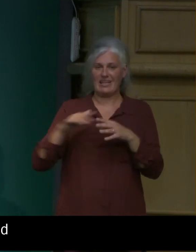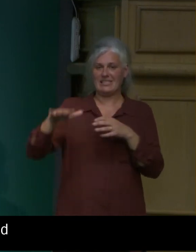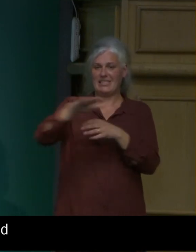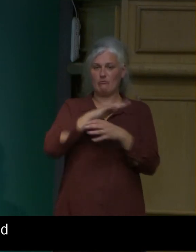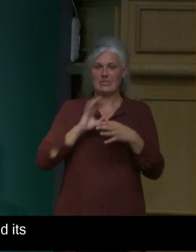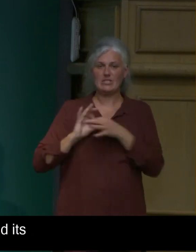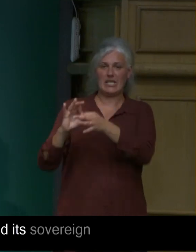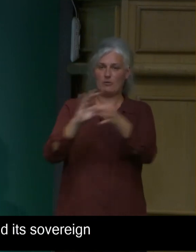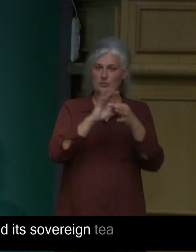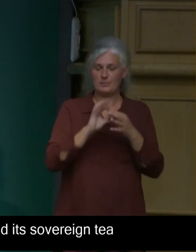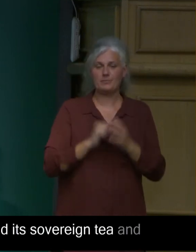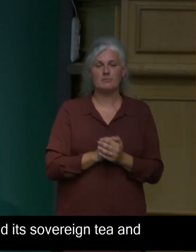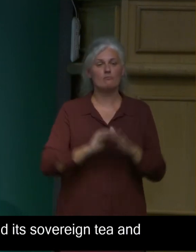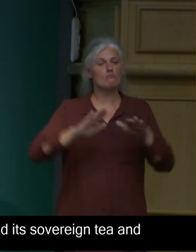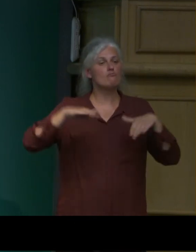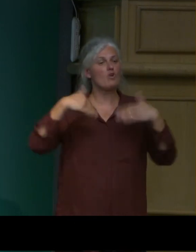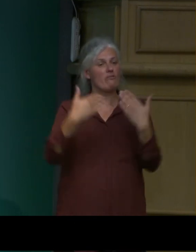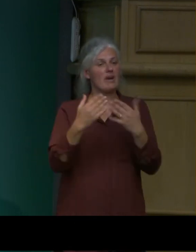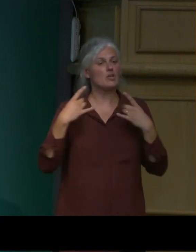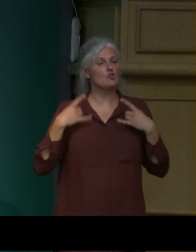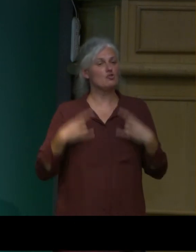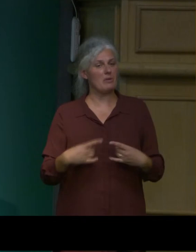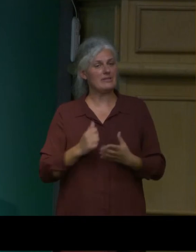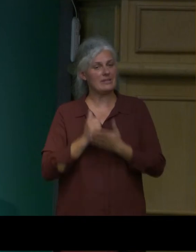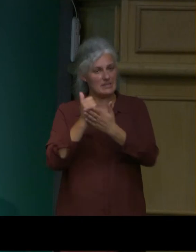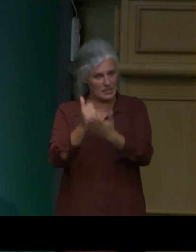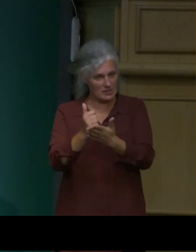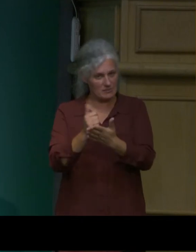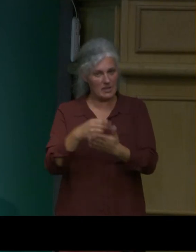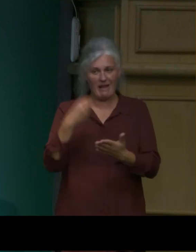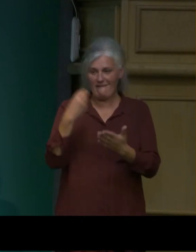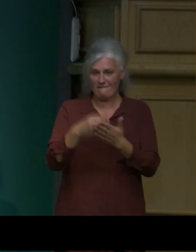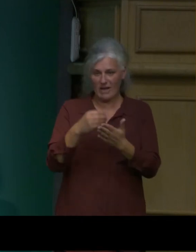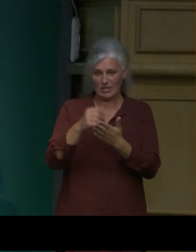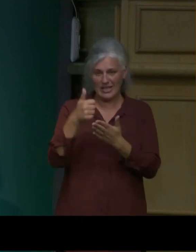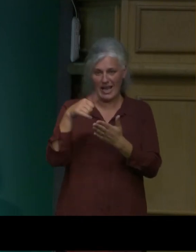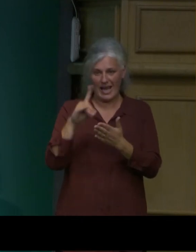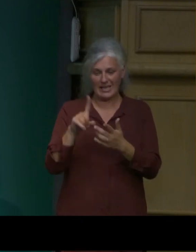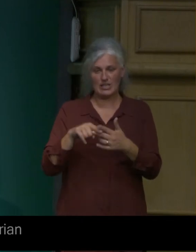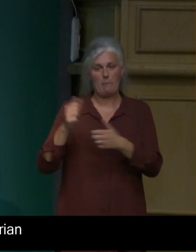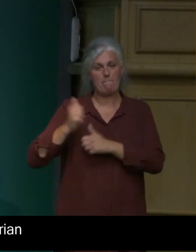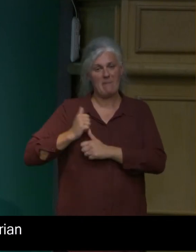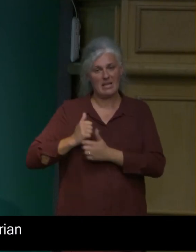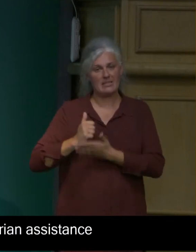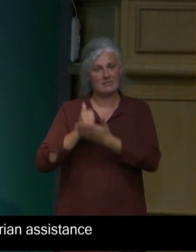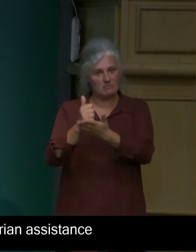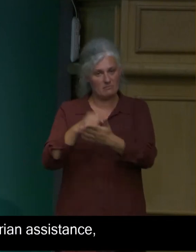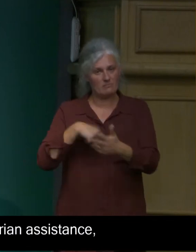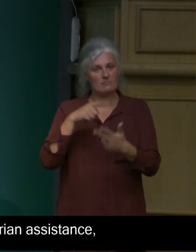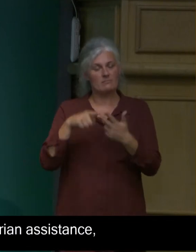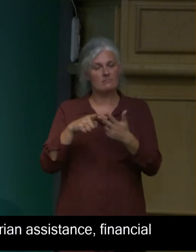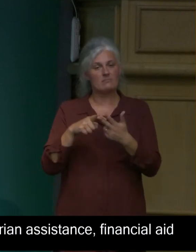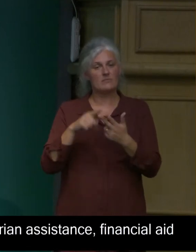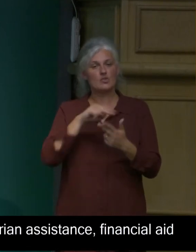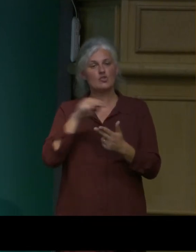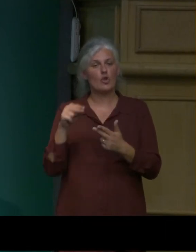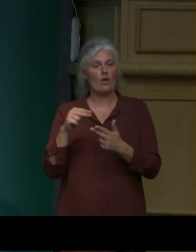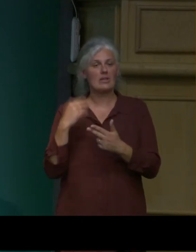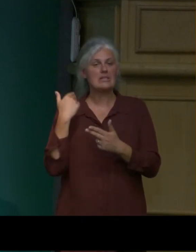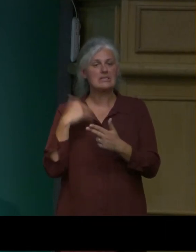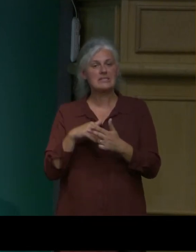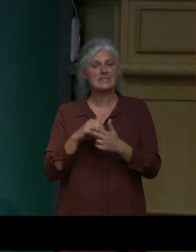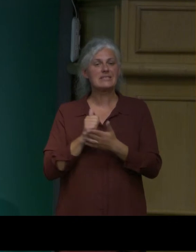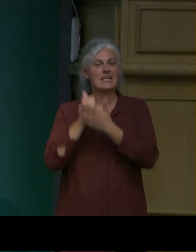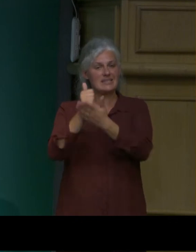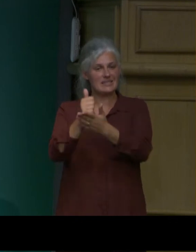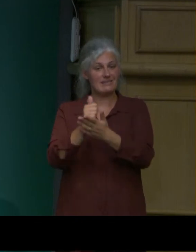integrity providing humanitarian assistance financial aid military aid including the non-lethal assistance to which